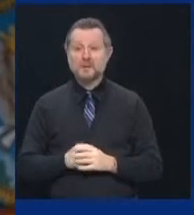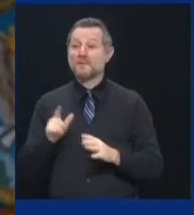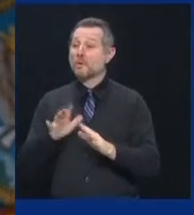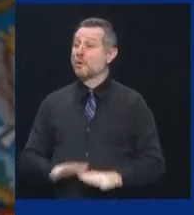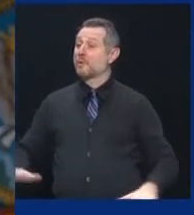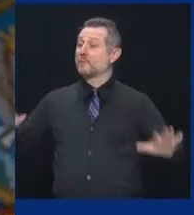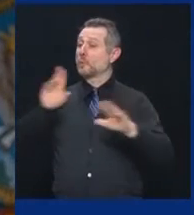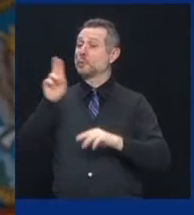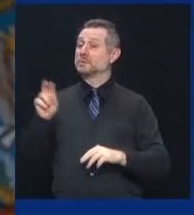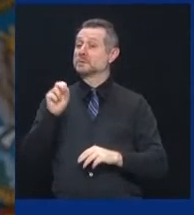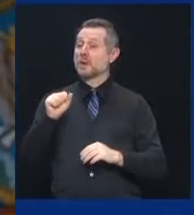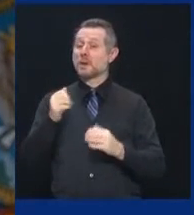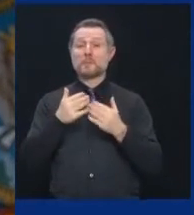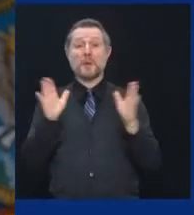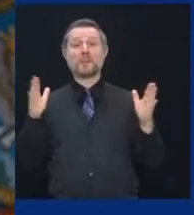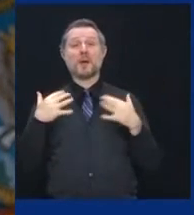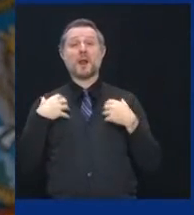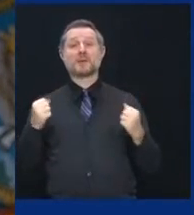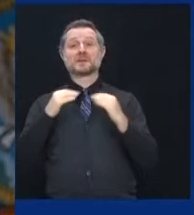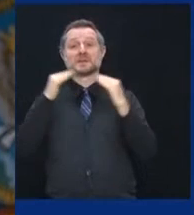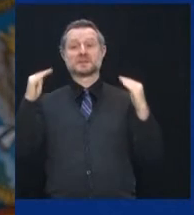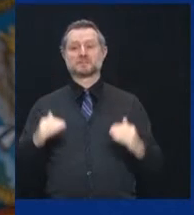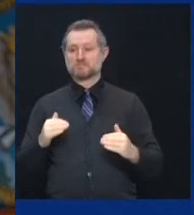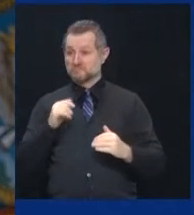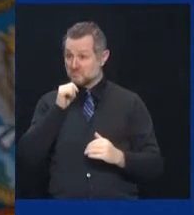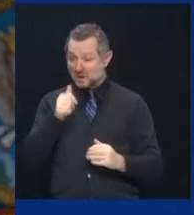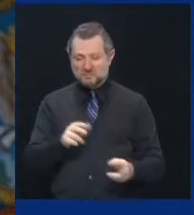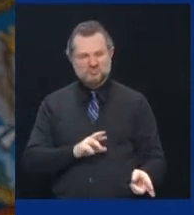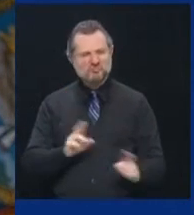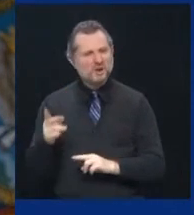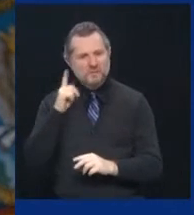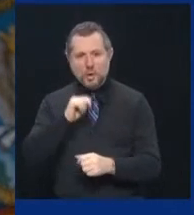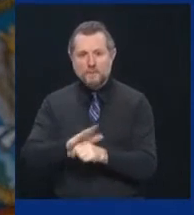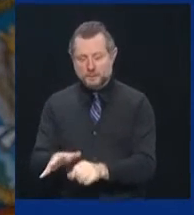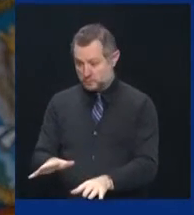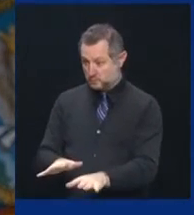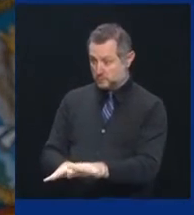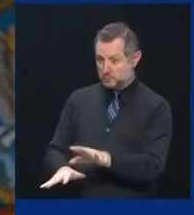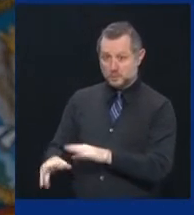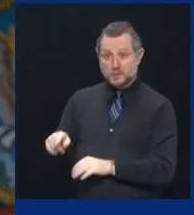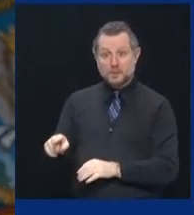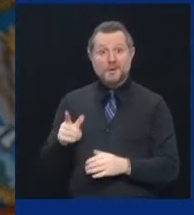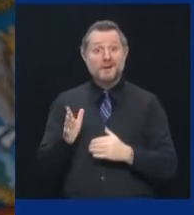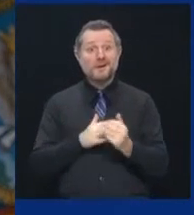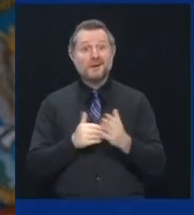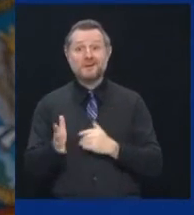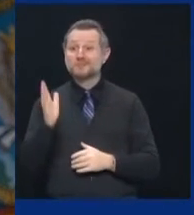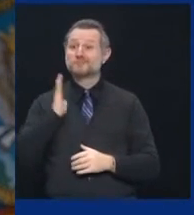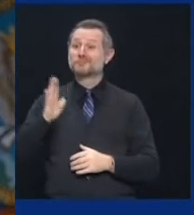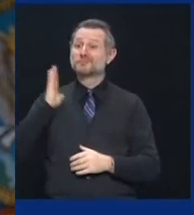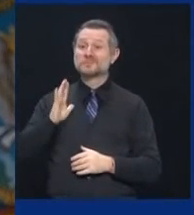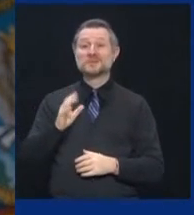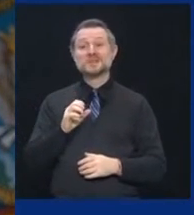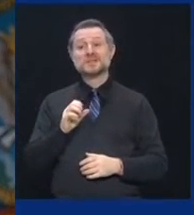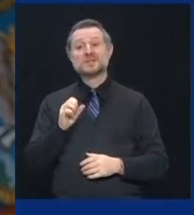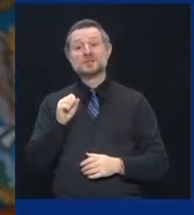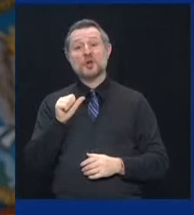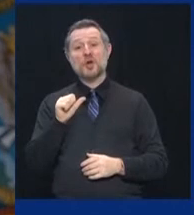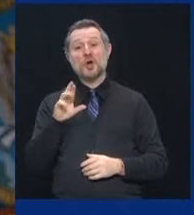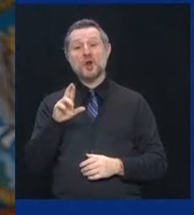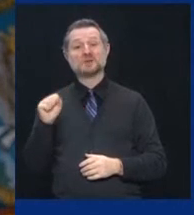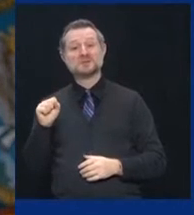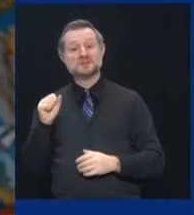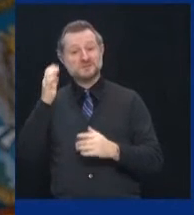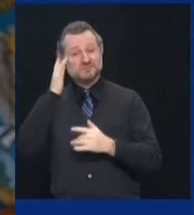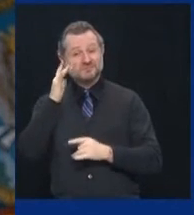just not prepared for this. Despite the experience of SARS 17 years ago, MERS